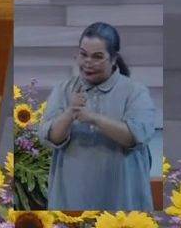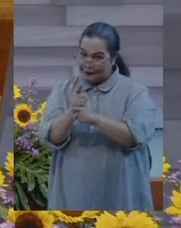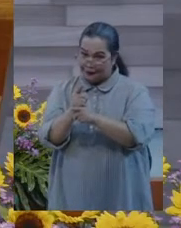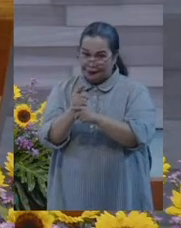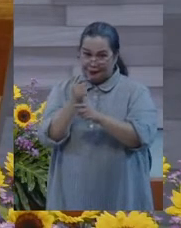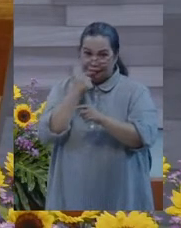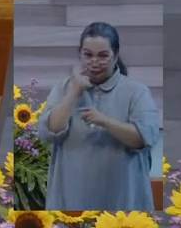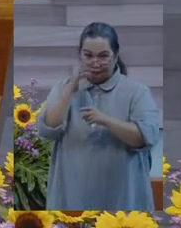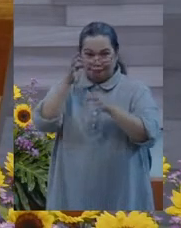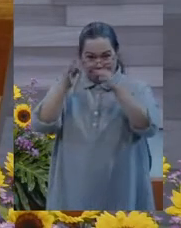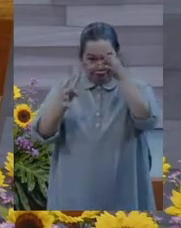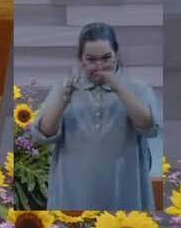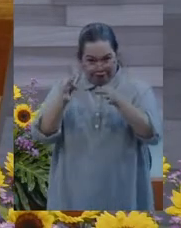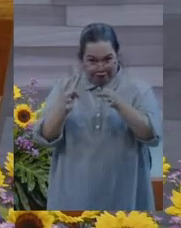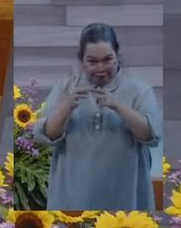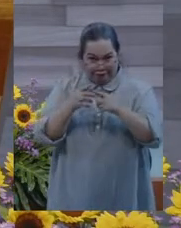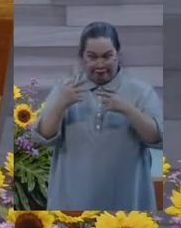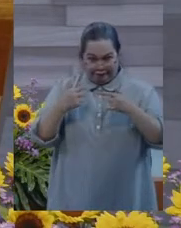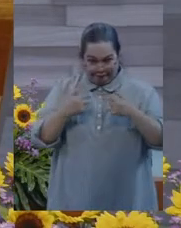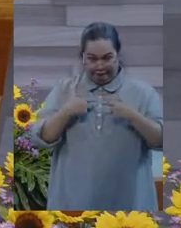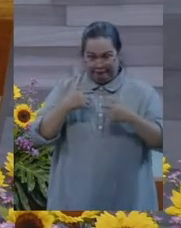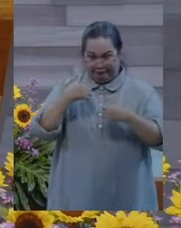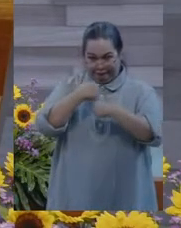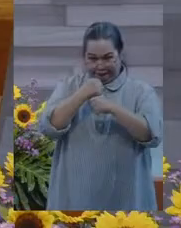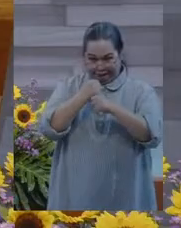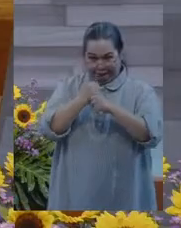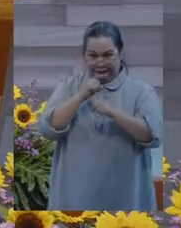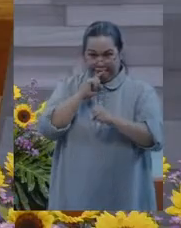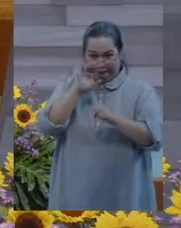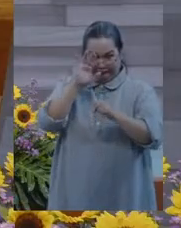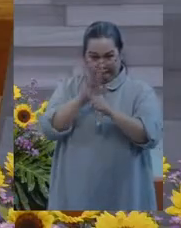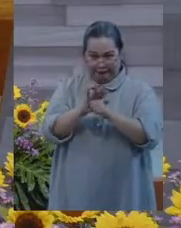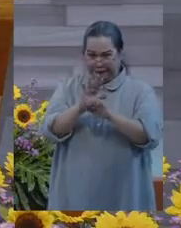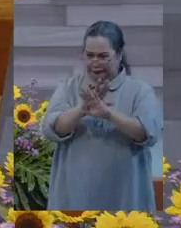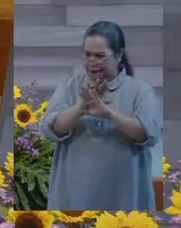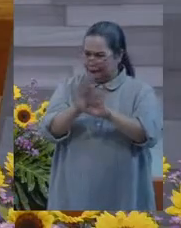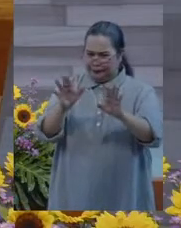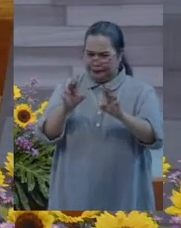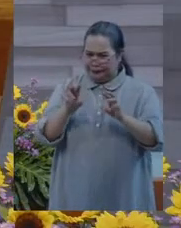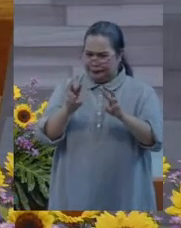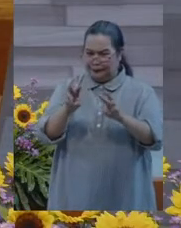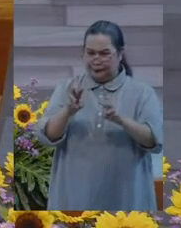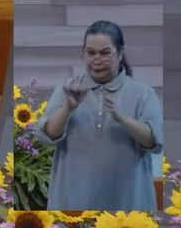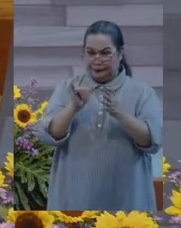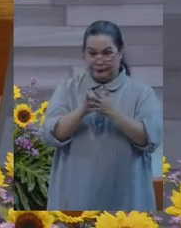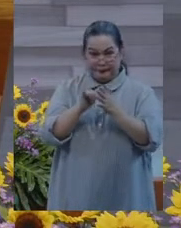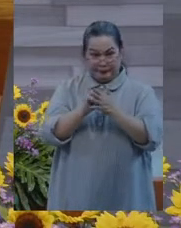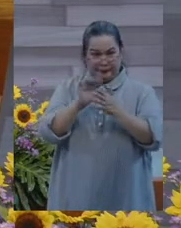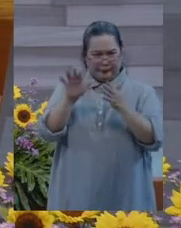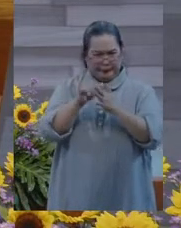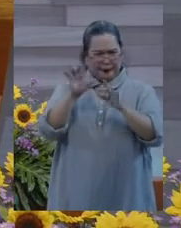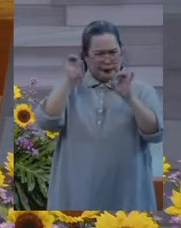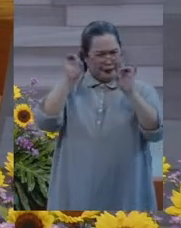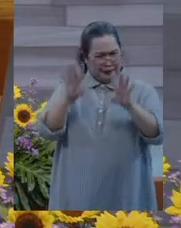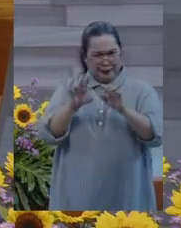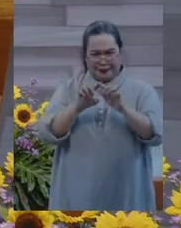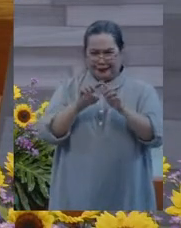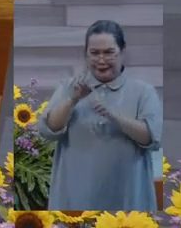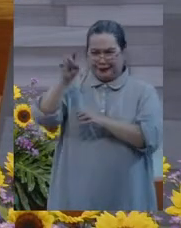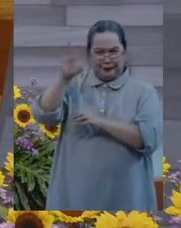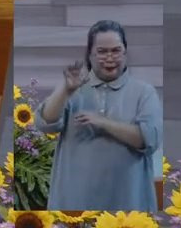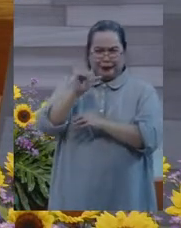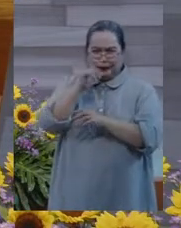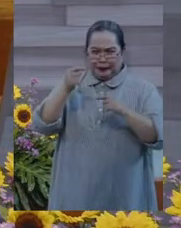ungodliness that they have committed in such an ungodly way and of all the harsh things that